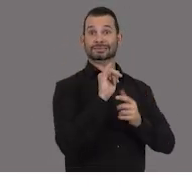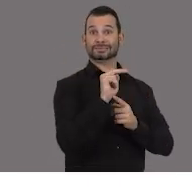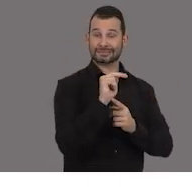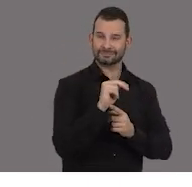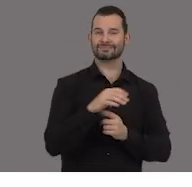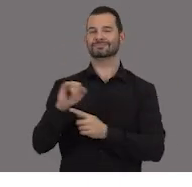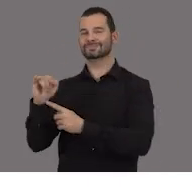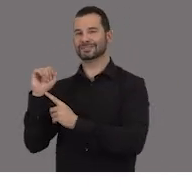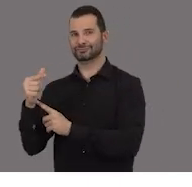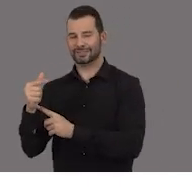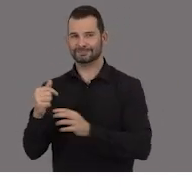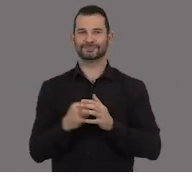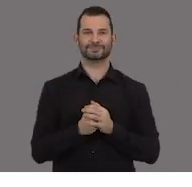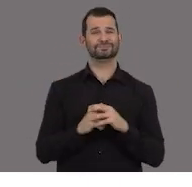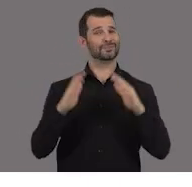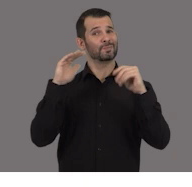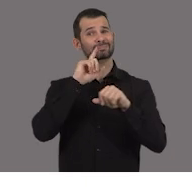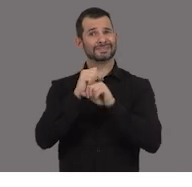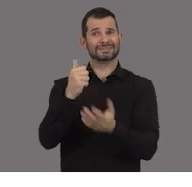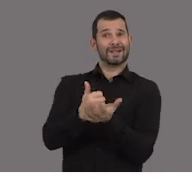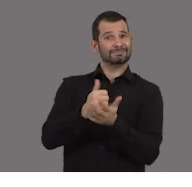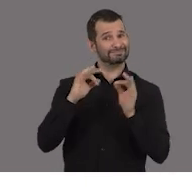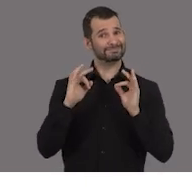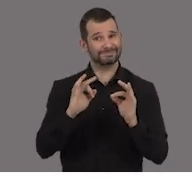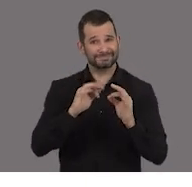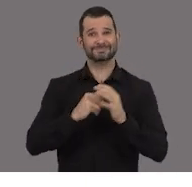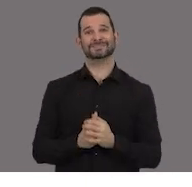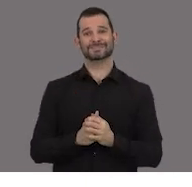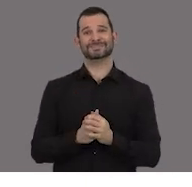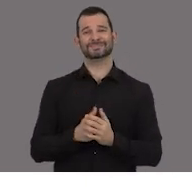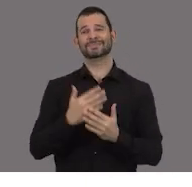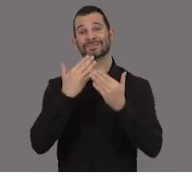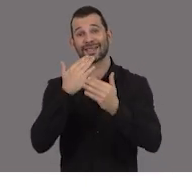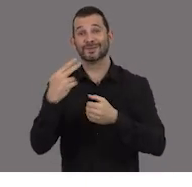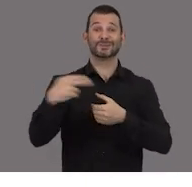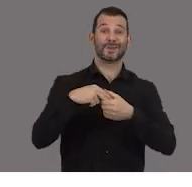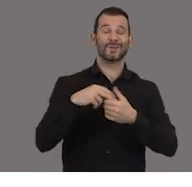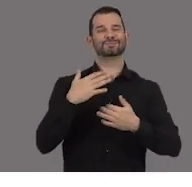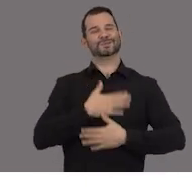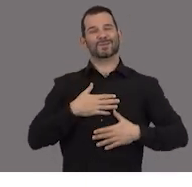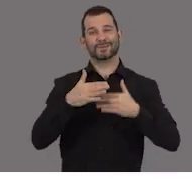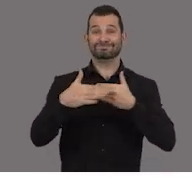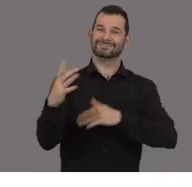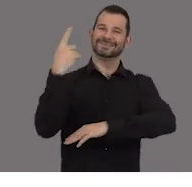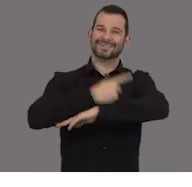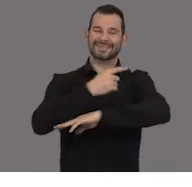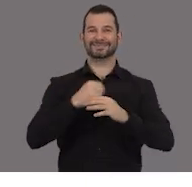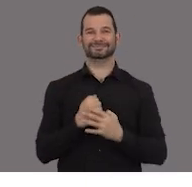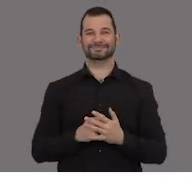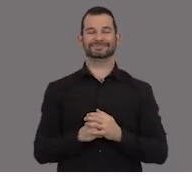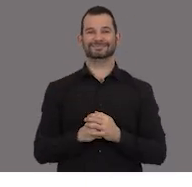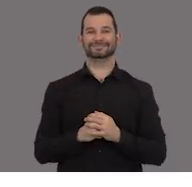and Instagram. We hope it was helpful. Thank you for joining us and enjoy your day.